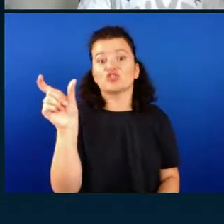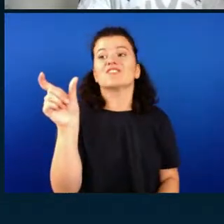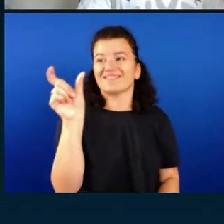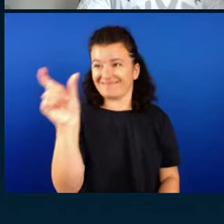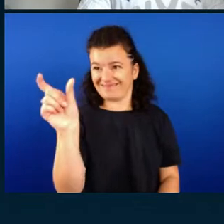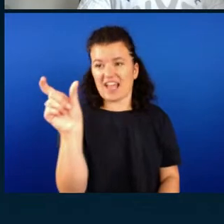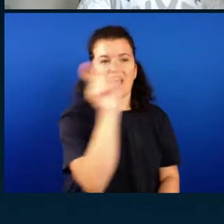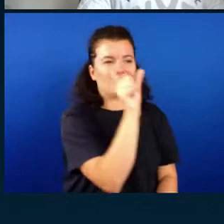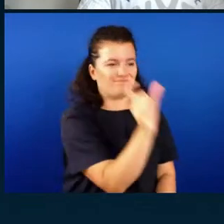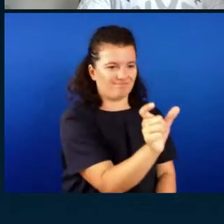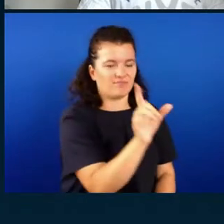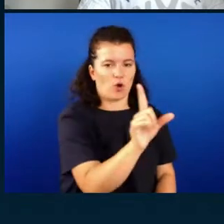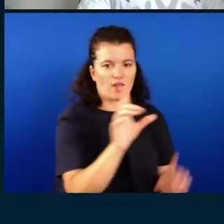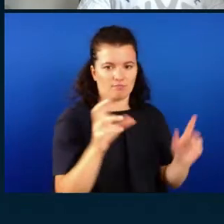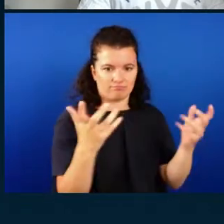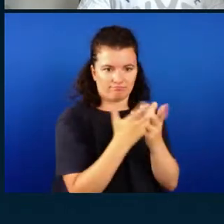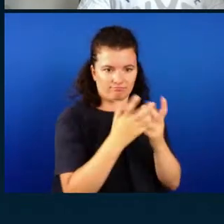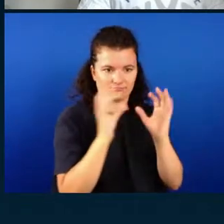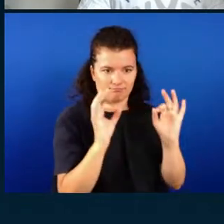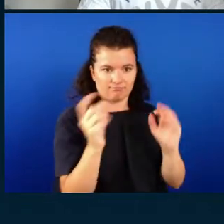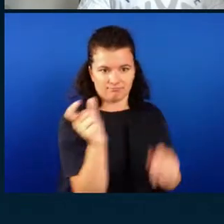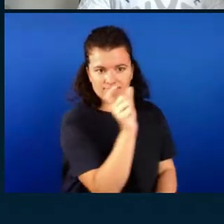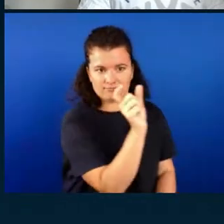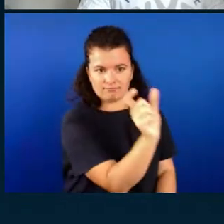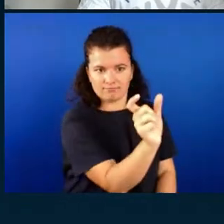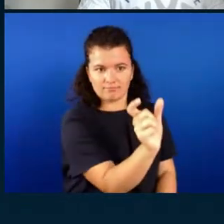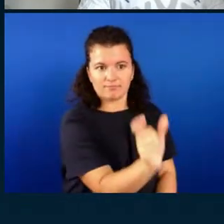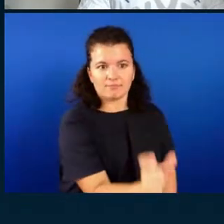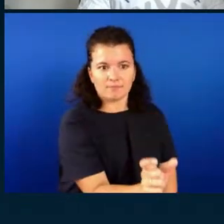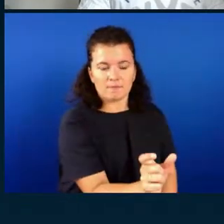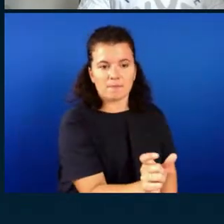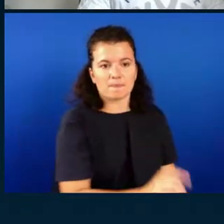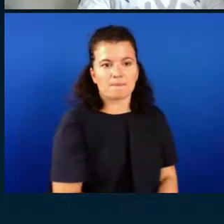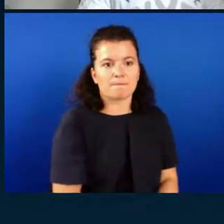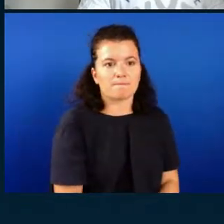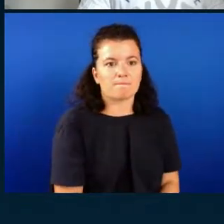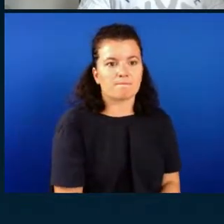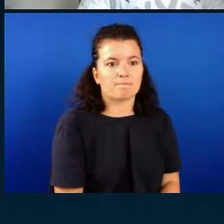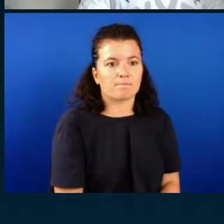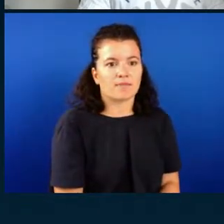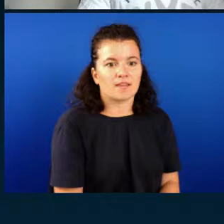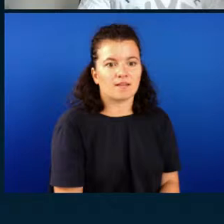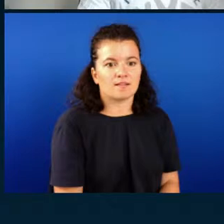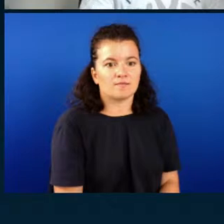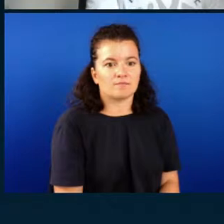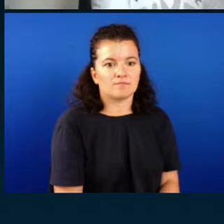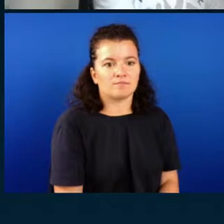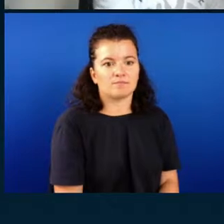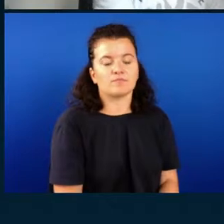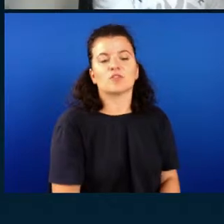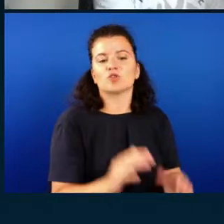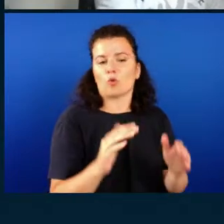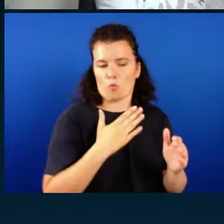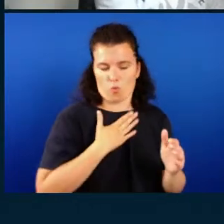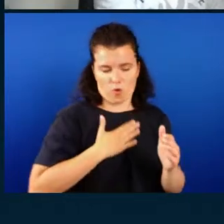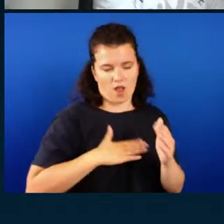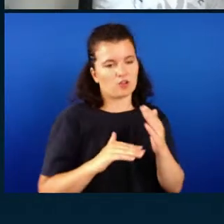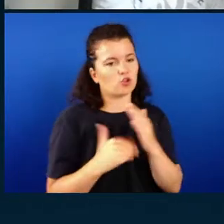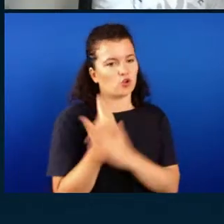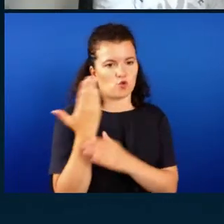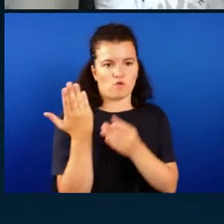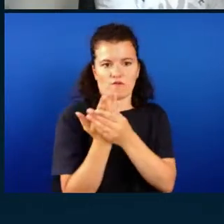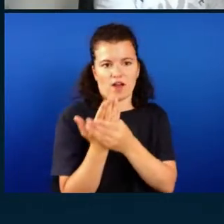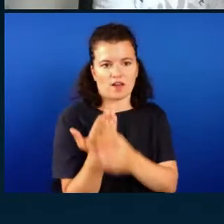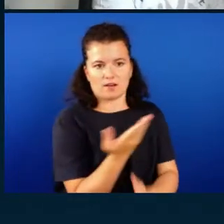here. Now, this is the main manifest part. I'm going to create a new file, VSS